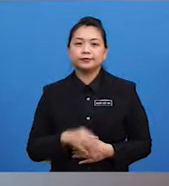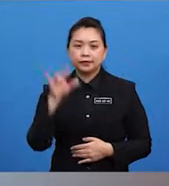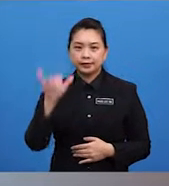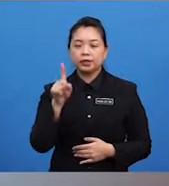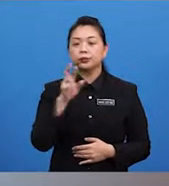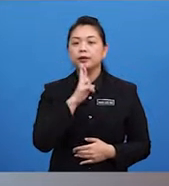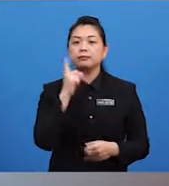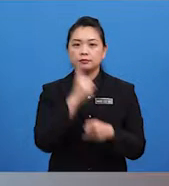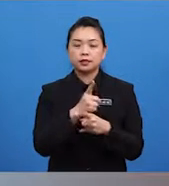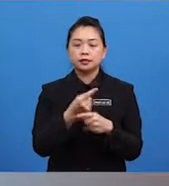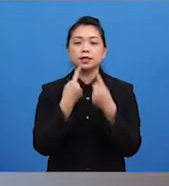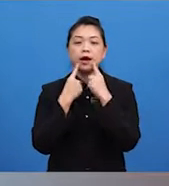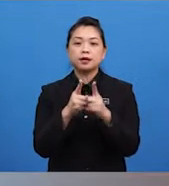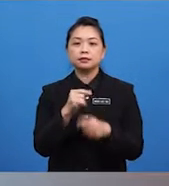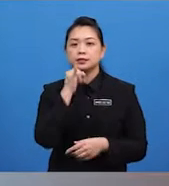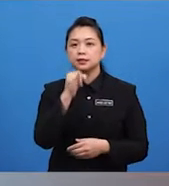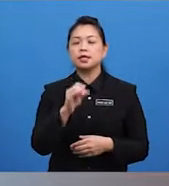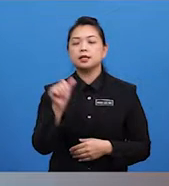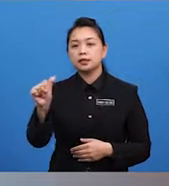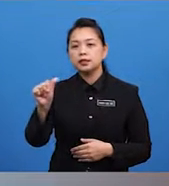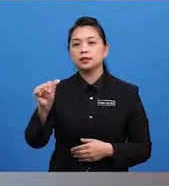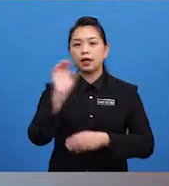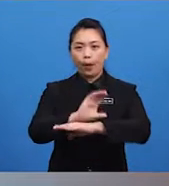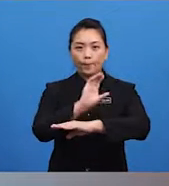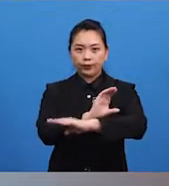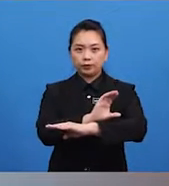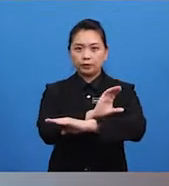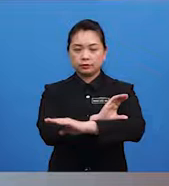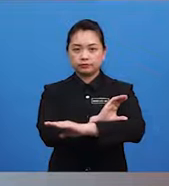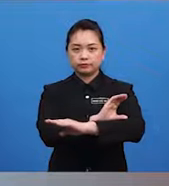Yes, you are right. The answer is a computer.